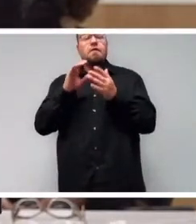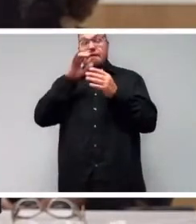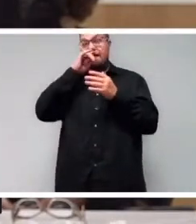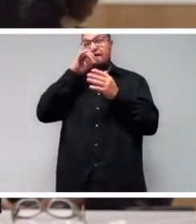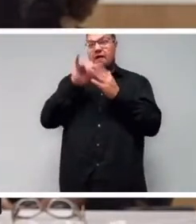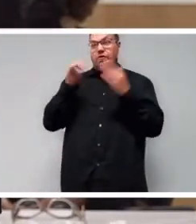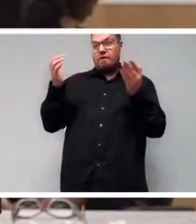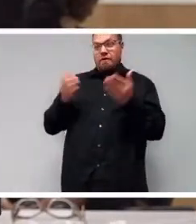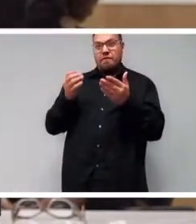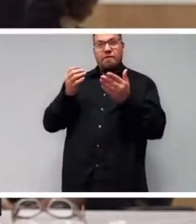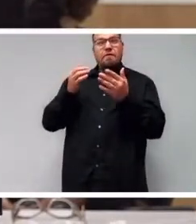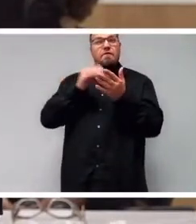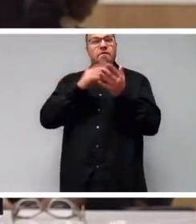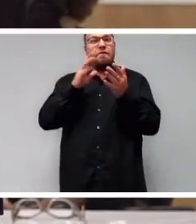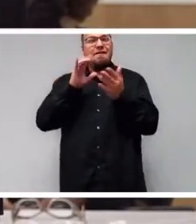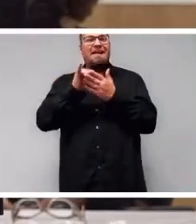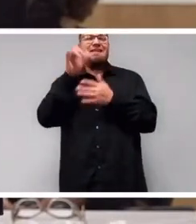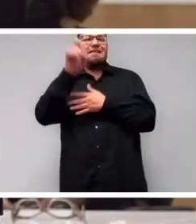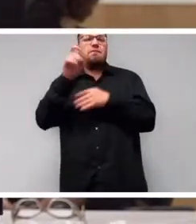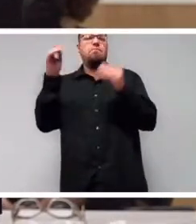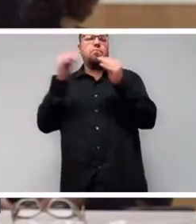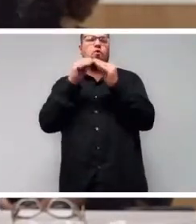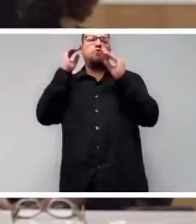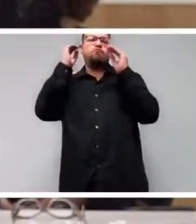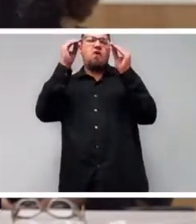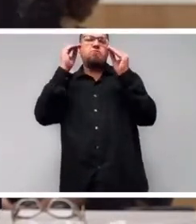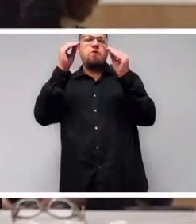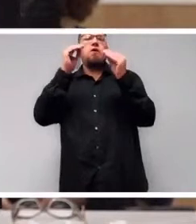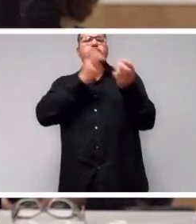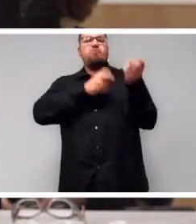that continue to need more instruction in transition skills.